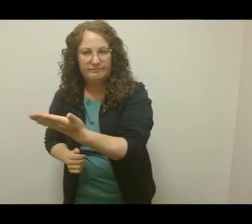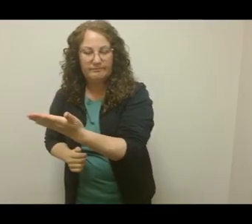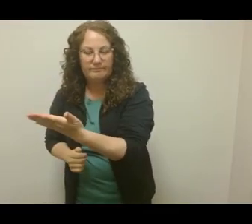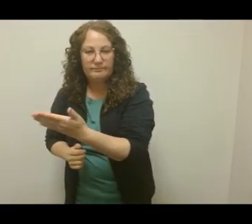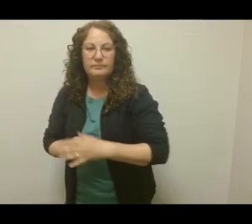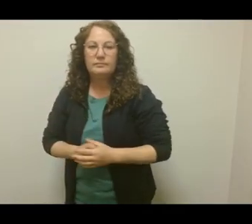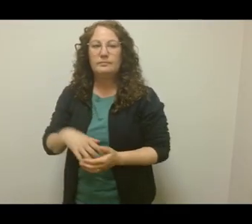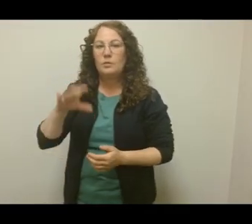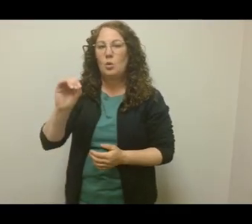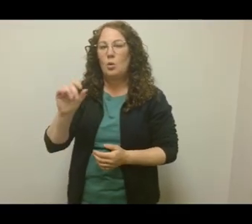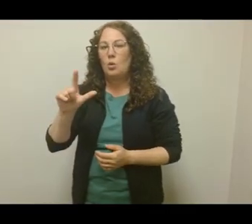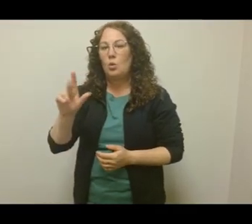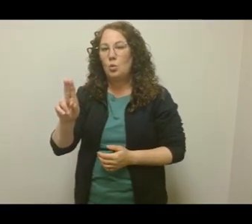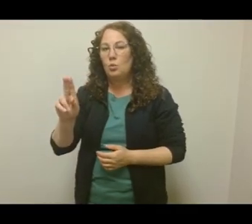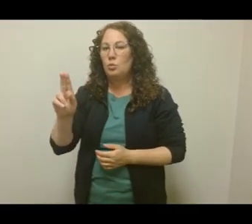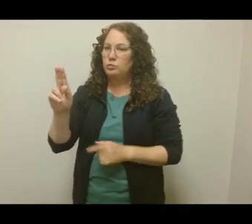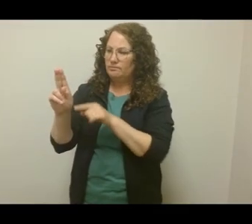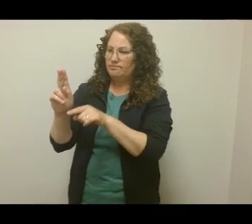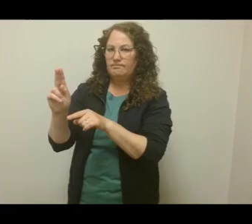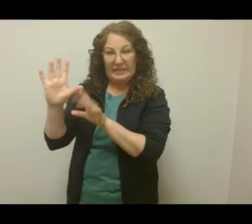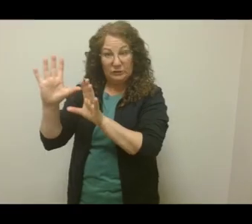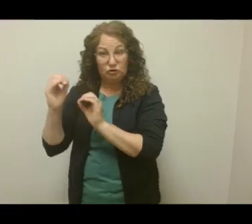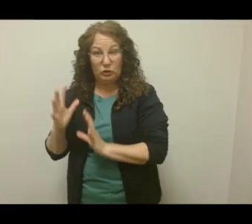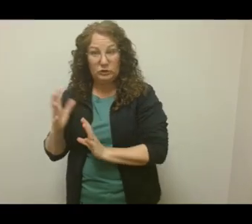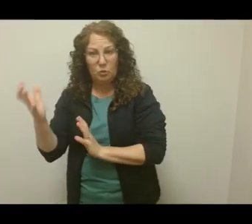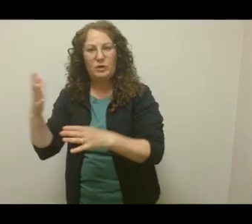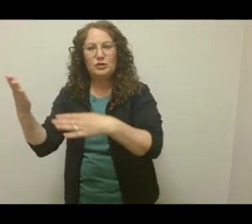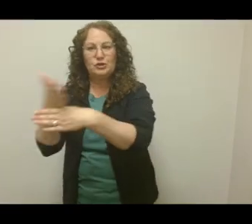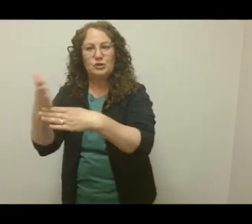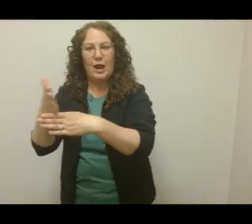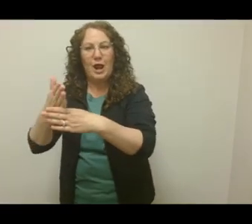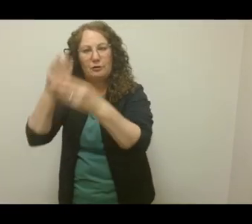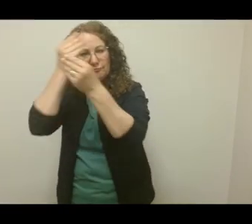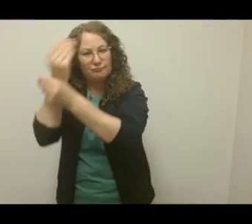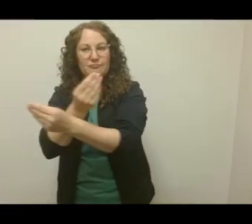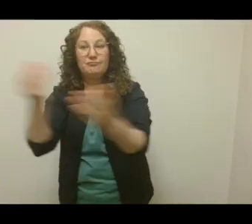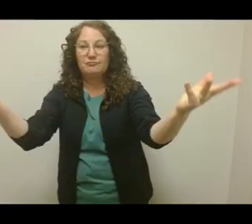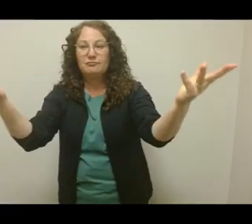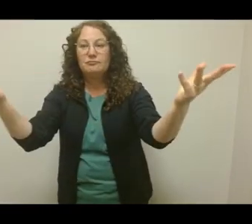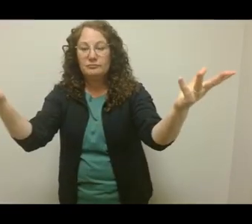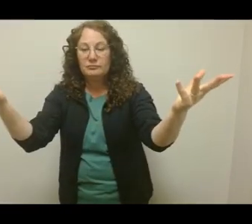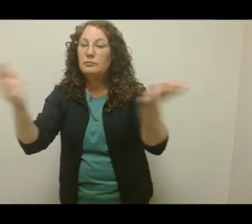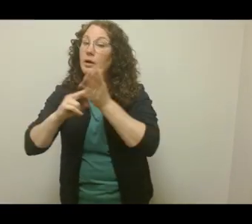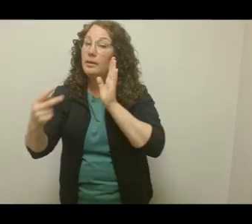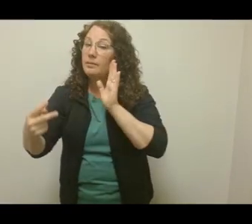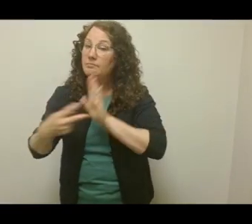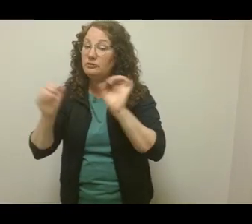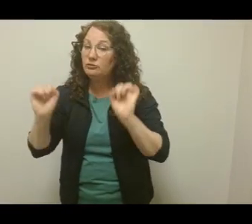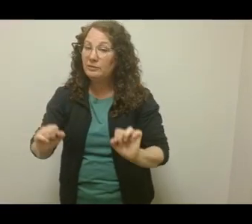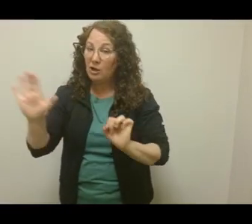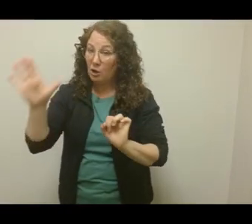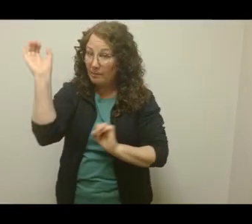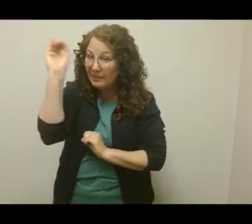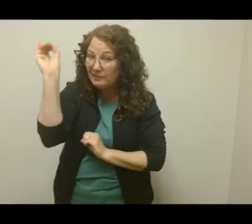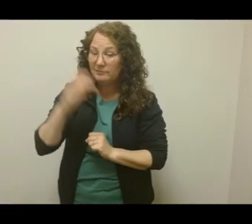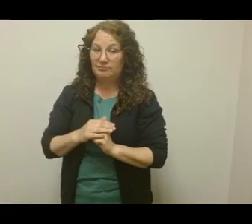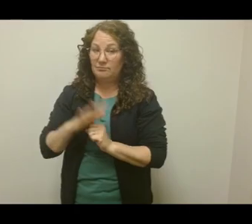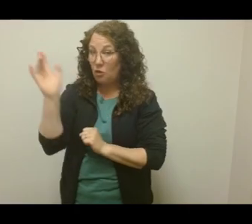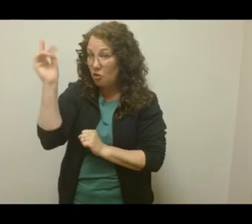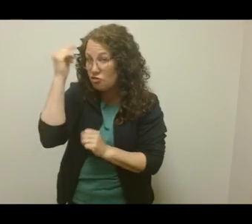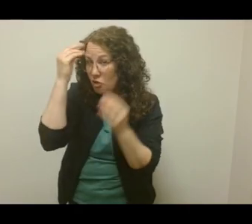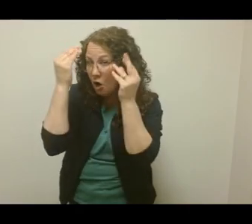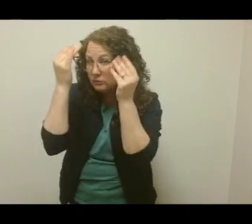Olu's instructor wants students to share the ideas very openly. They are welcomed to share their opinions, their thoughts, maybe their